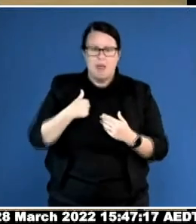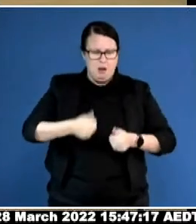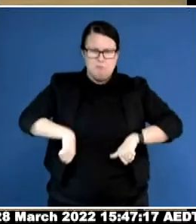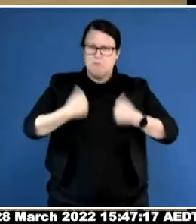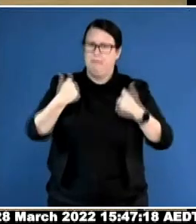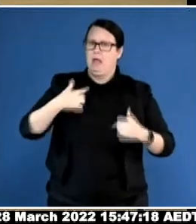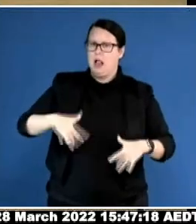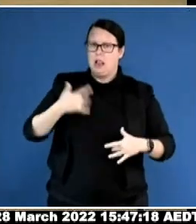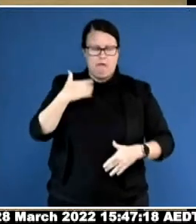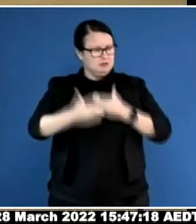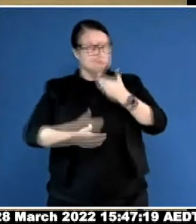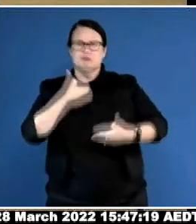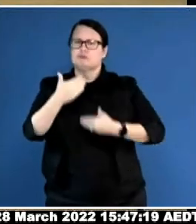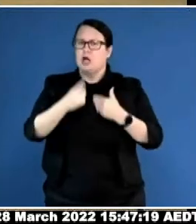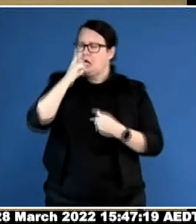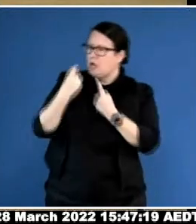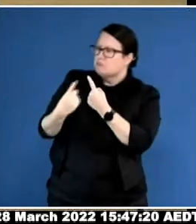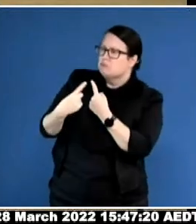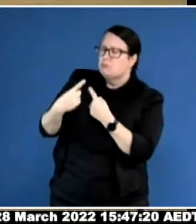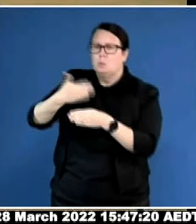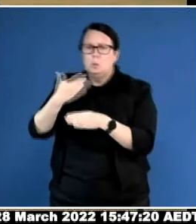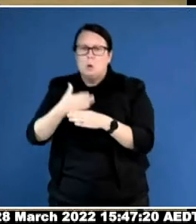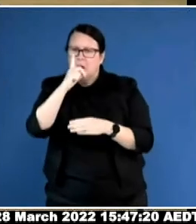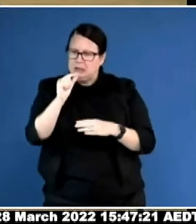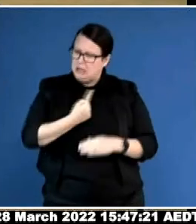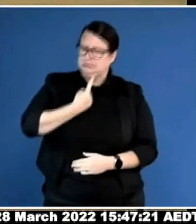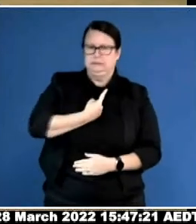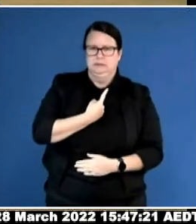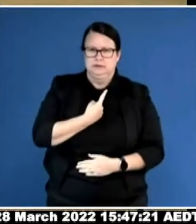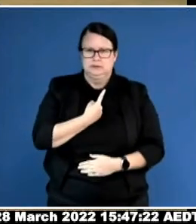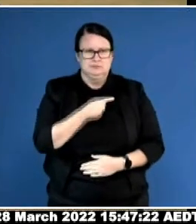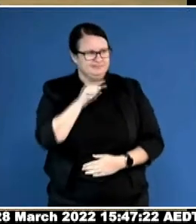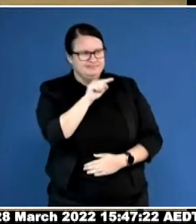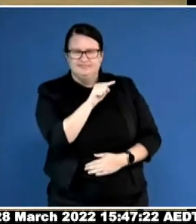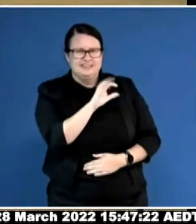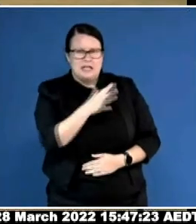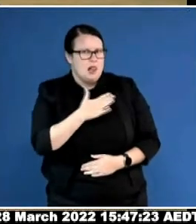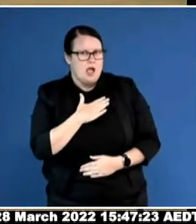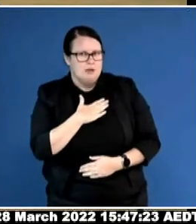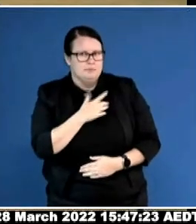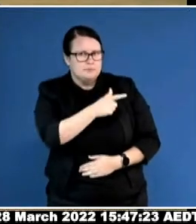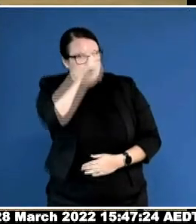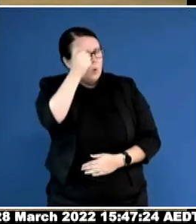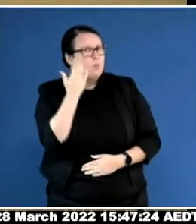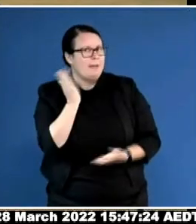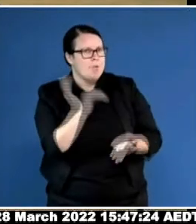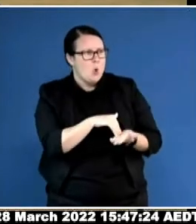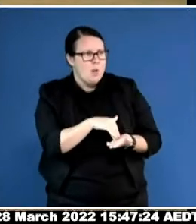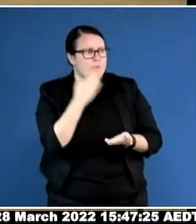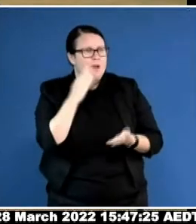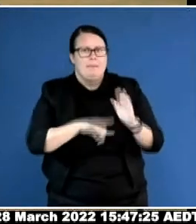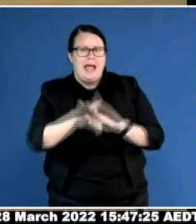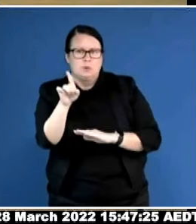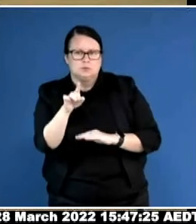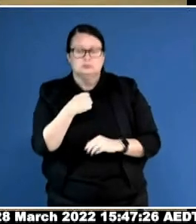well and living my life, going to work and so on. Person six knew when I was at home and when I was not.